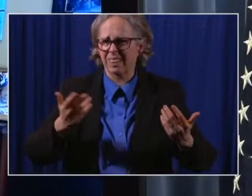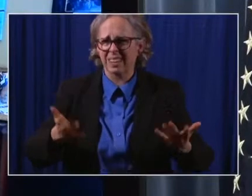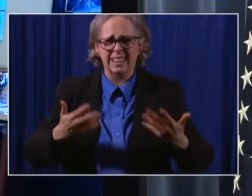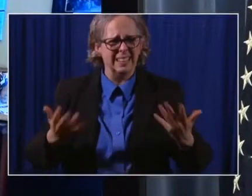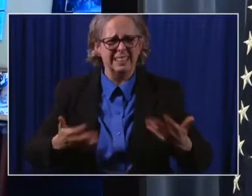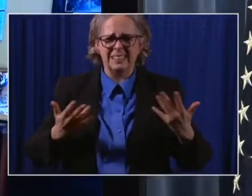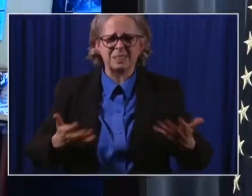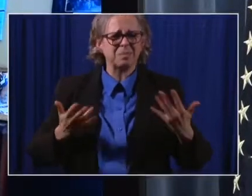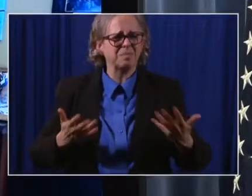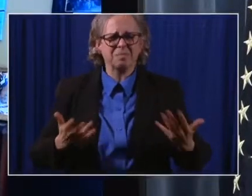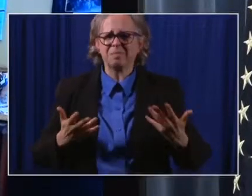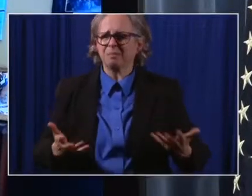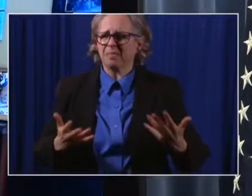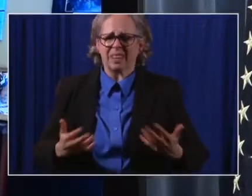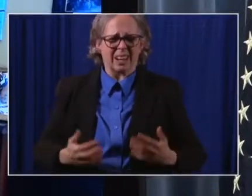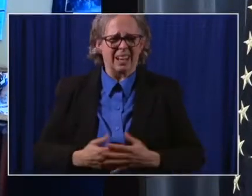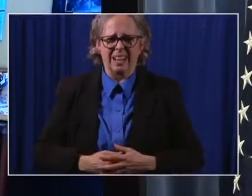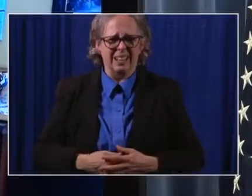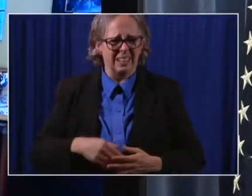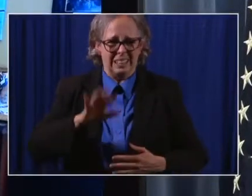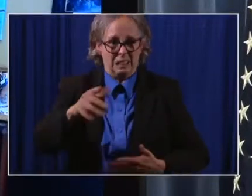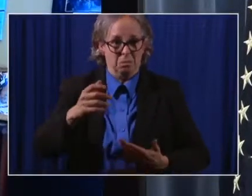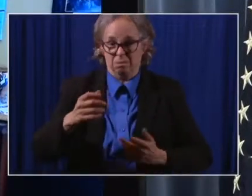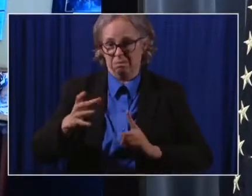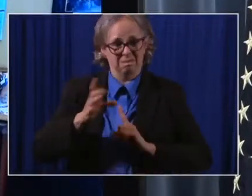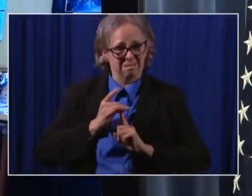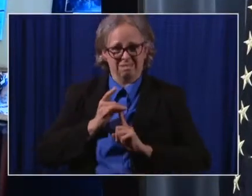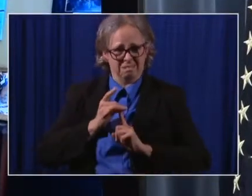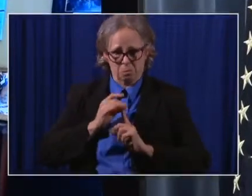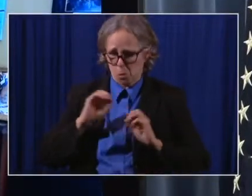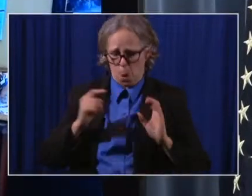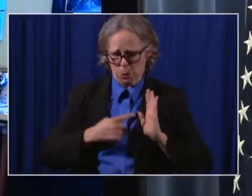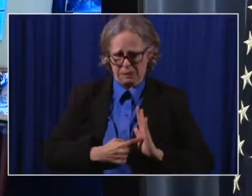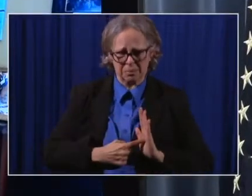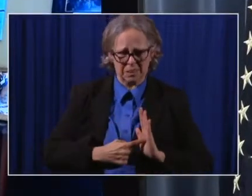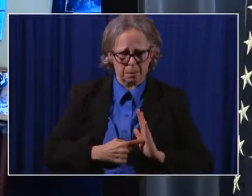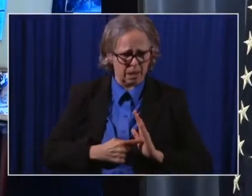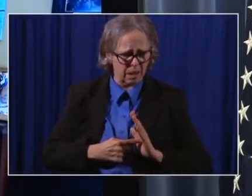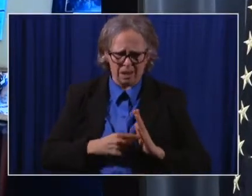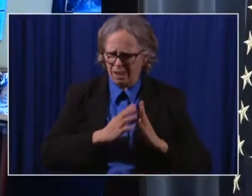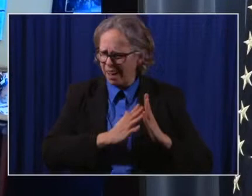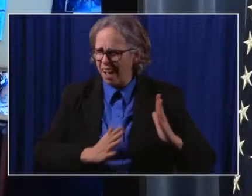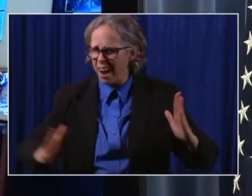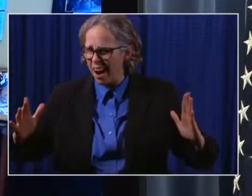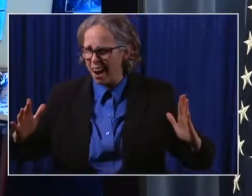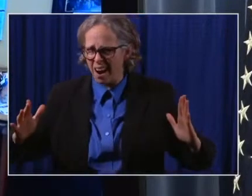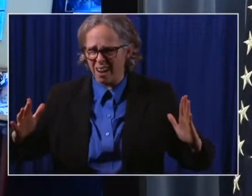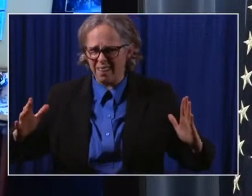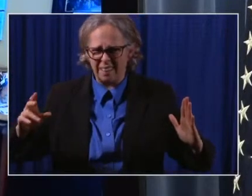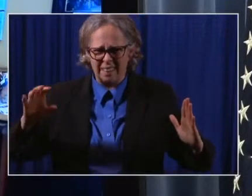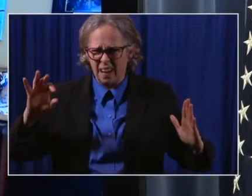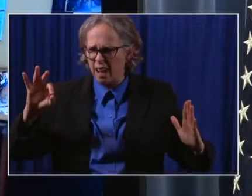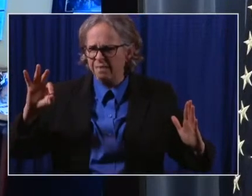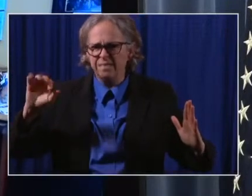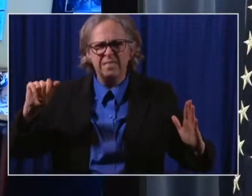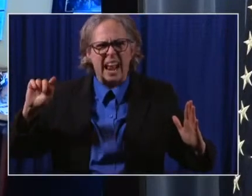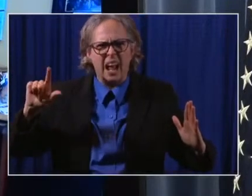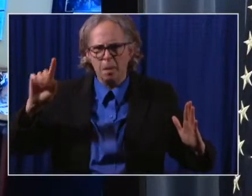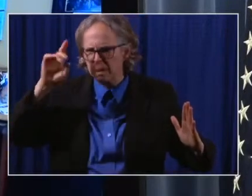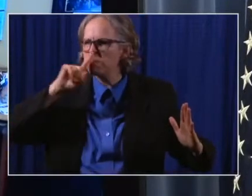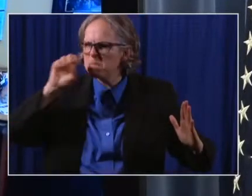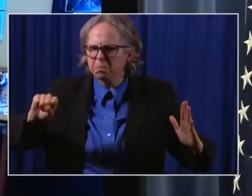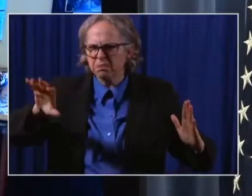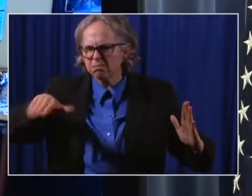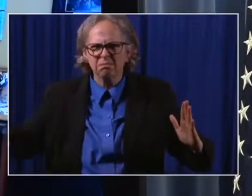having the virus but without any symptoms to the point of being fatal. And for us, it affected us pretty good. I think we both went through